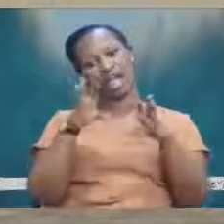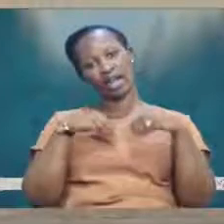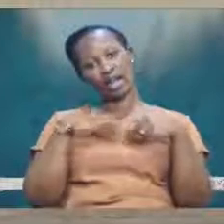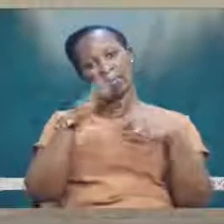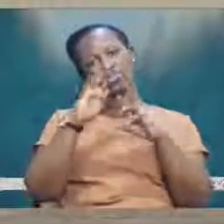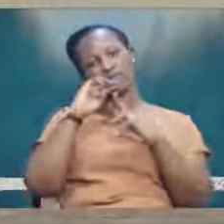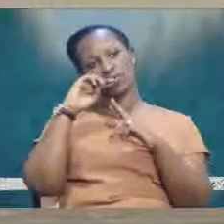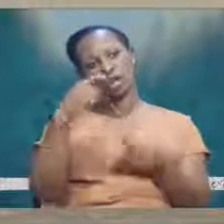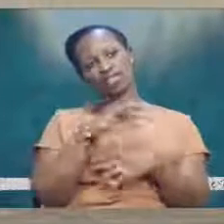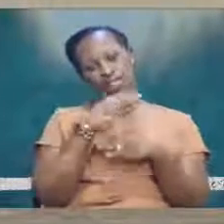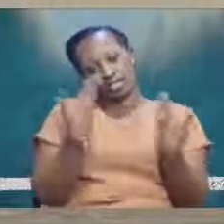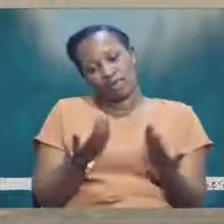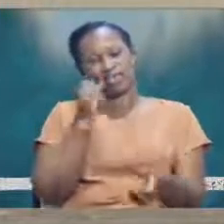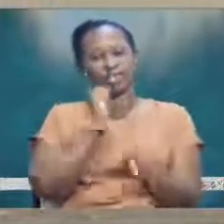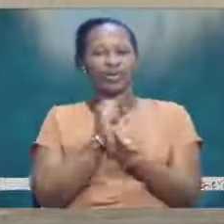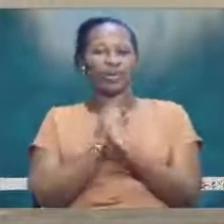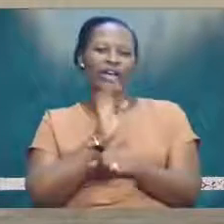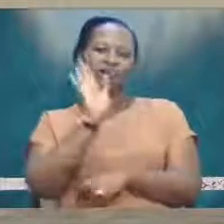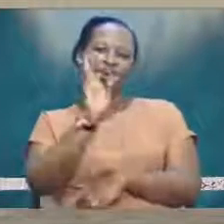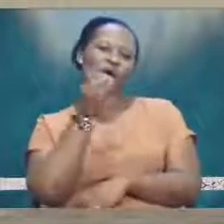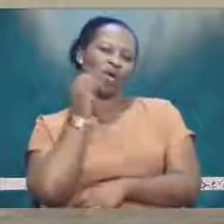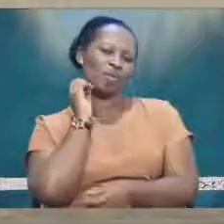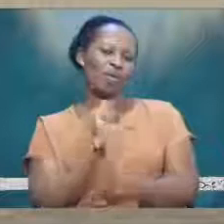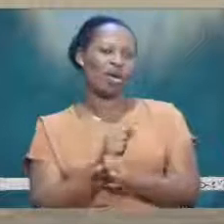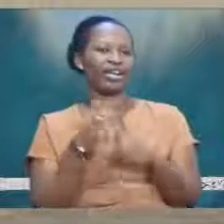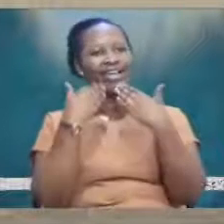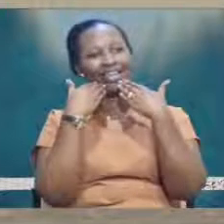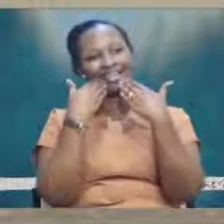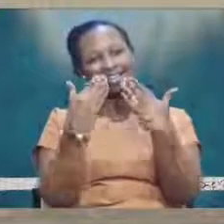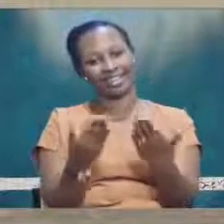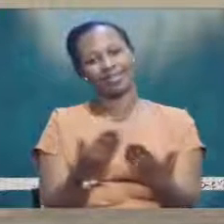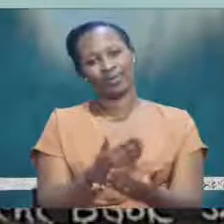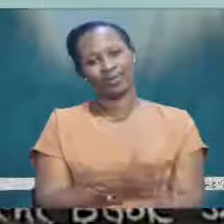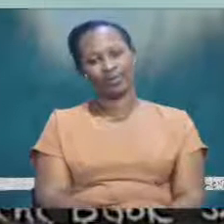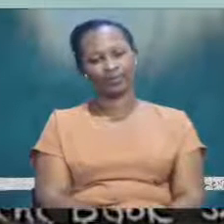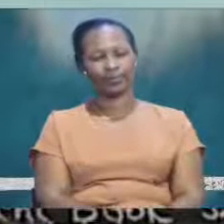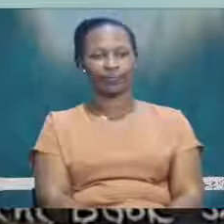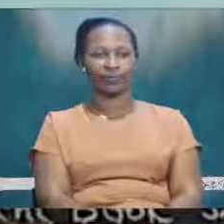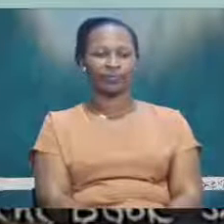to answer or to do your homework. Thank you for today.